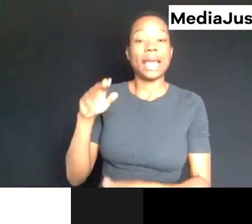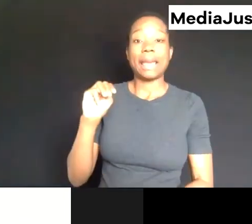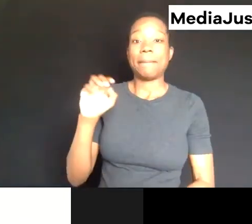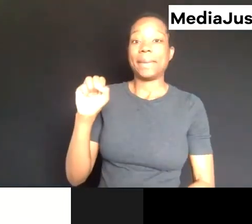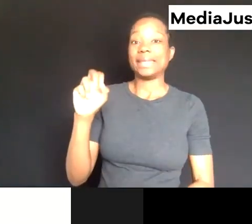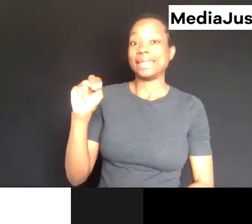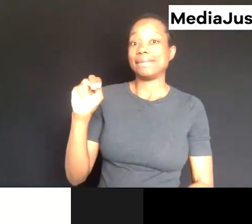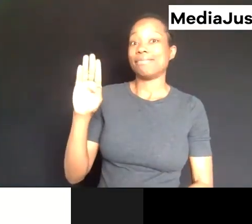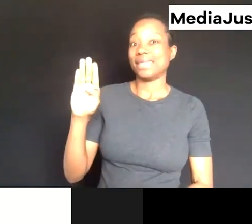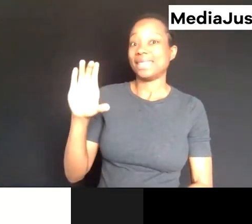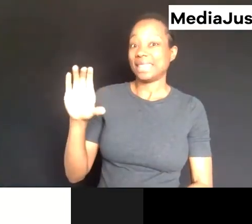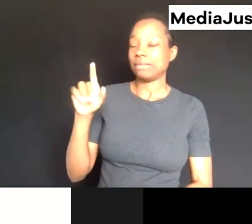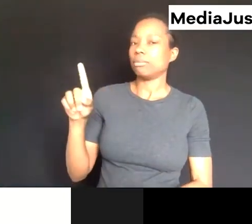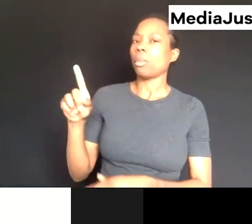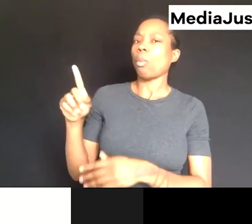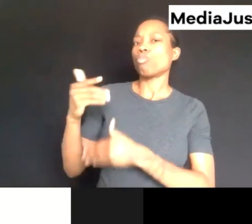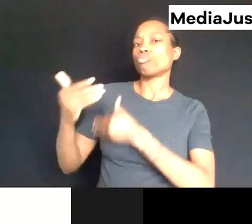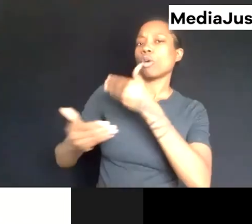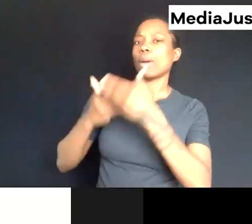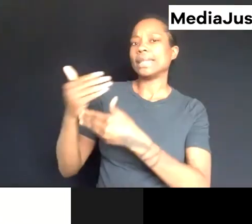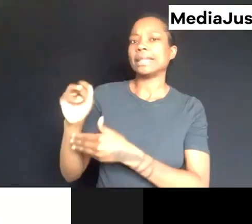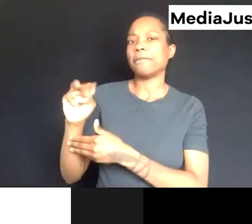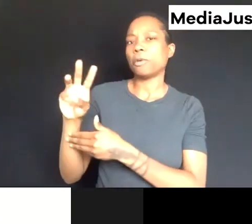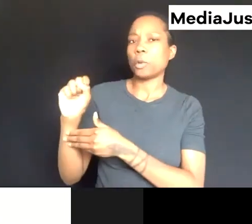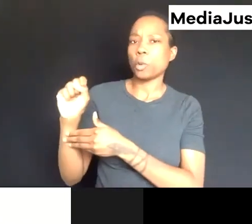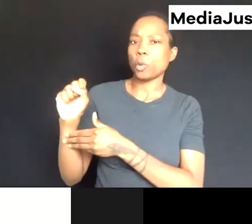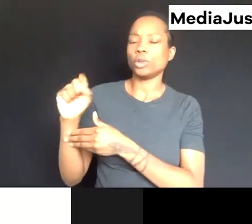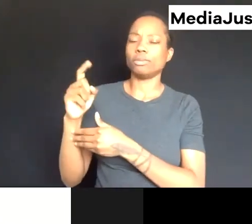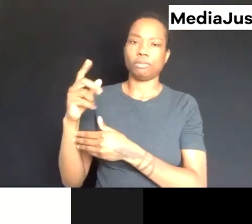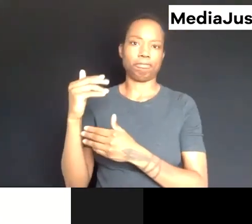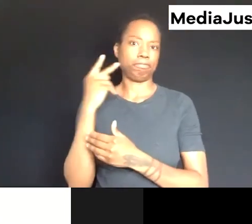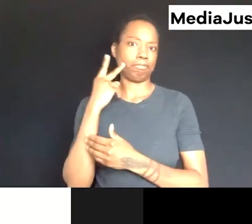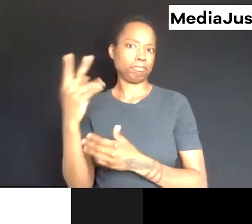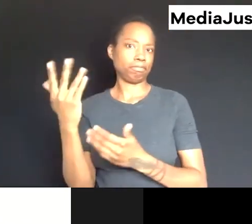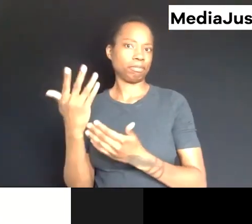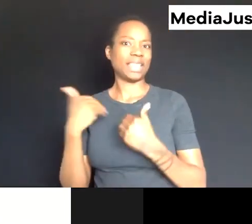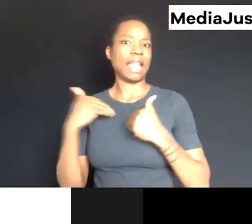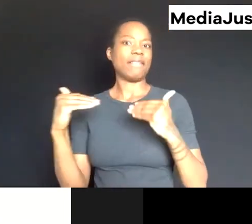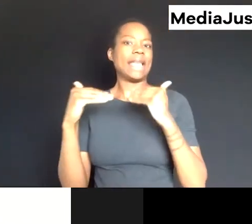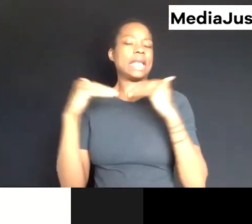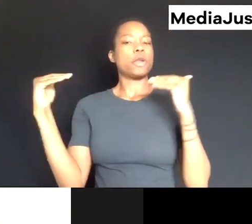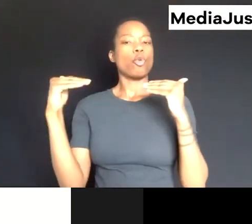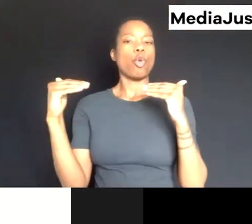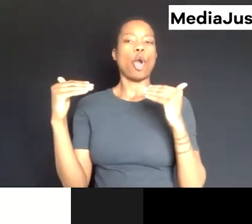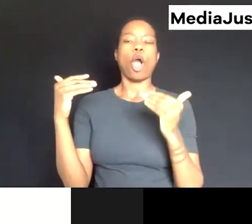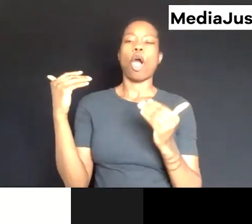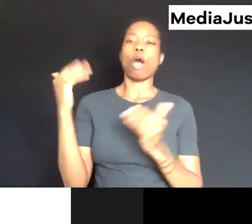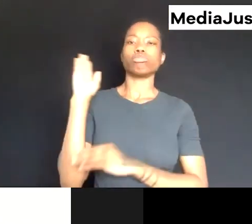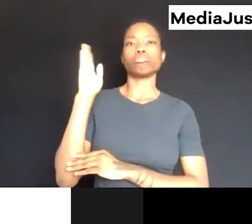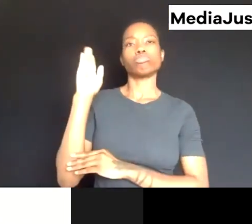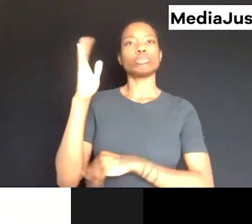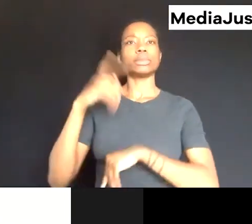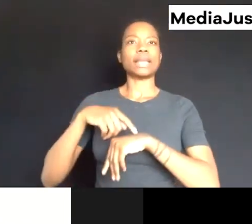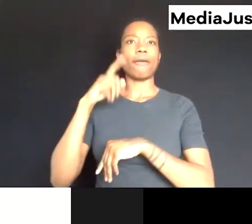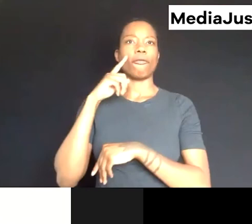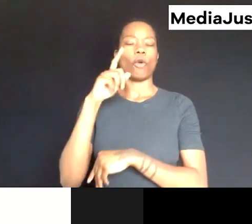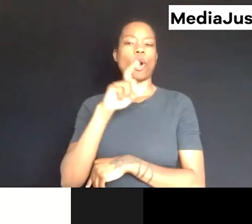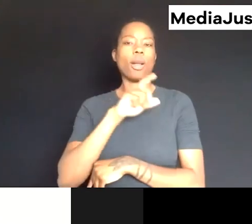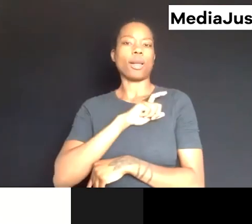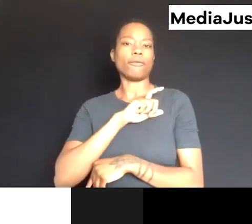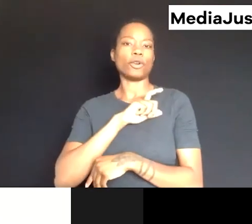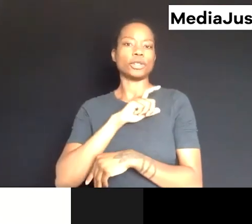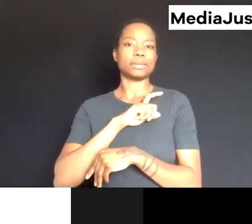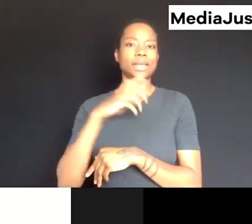you find them giving equal airtime to a law enforcement official. It's almost, you know, almost like clockwork. I will always